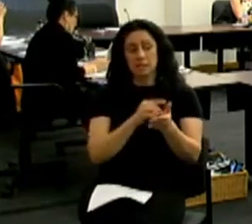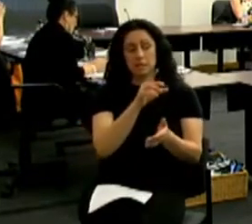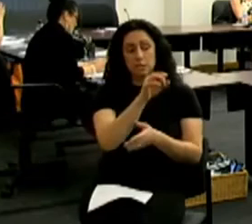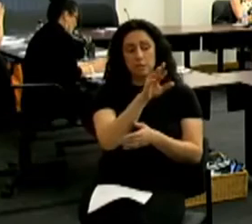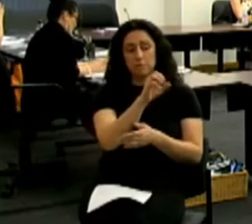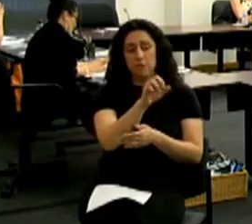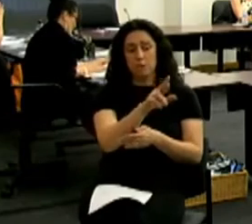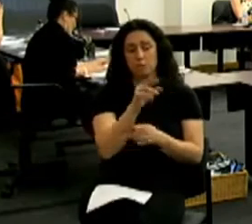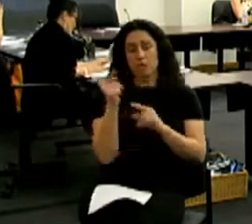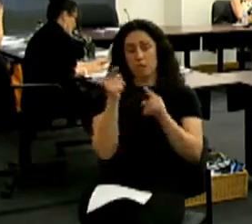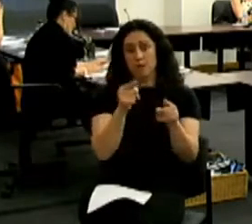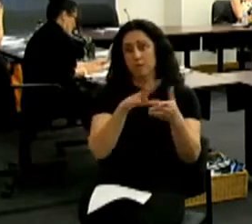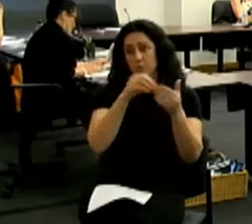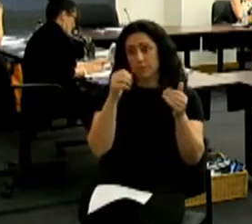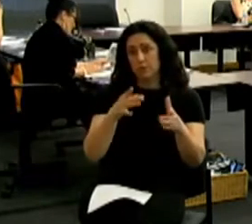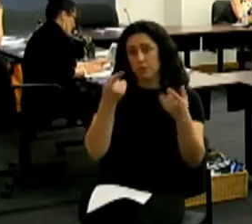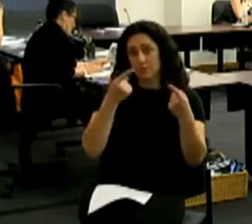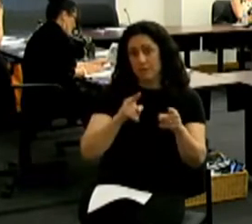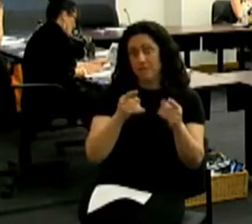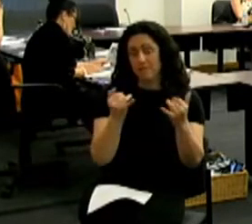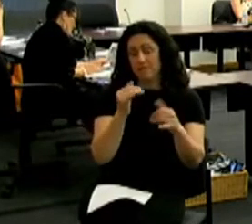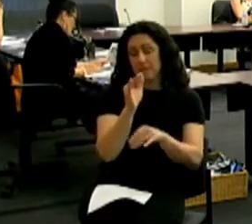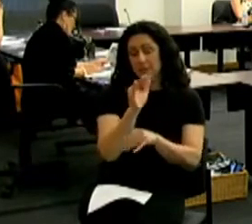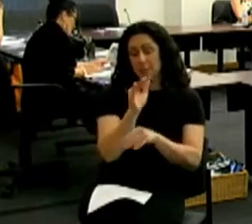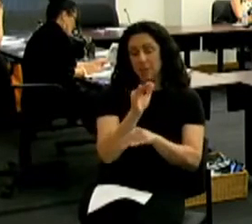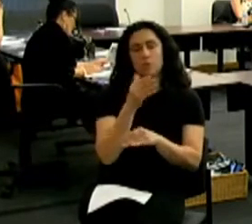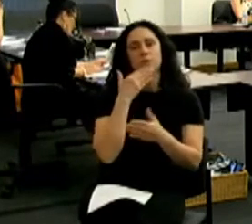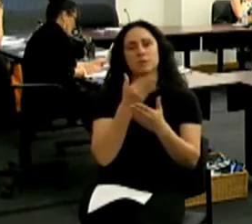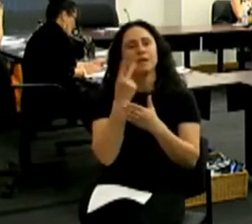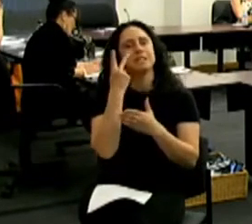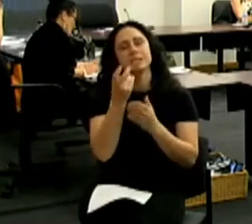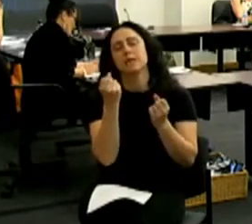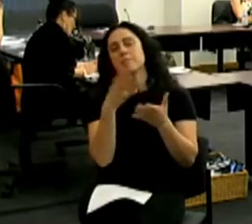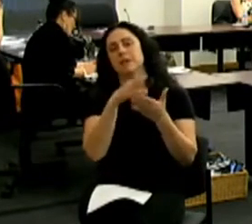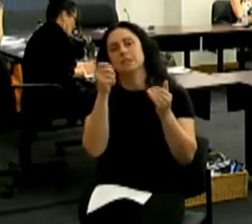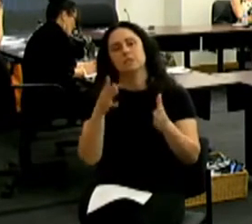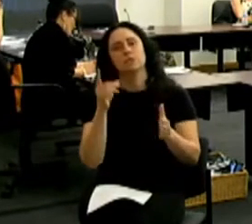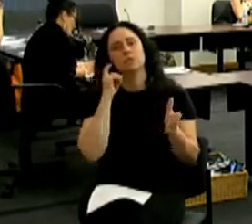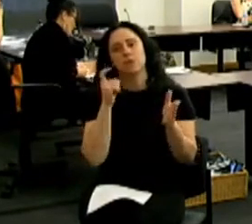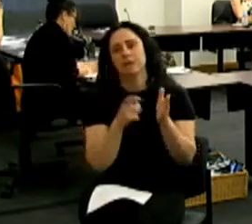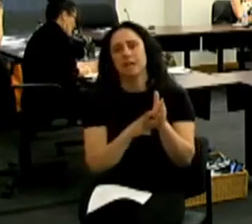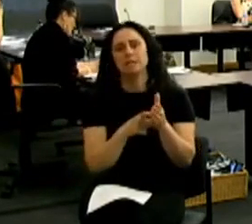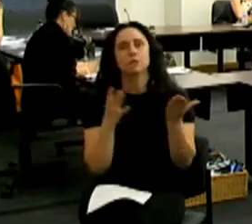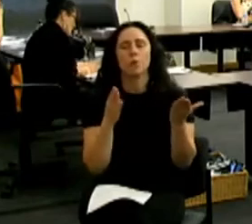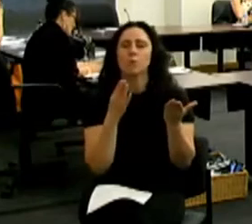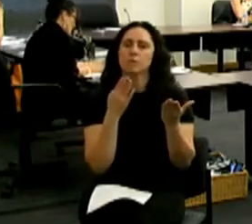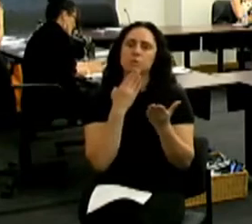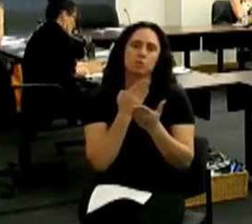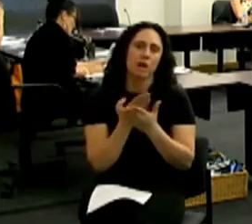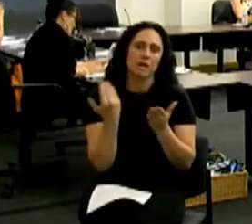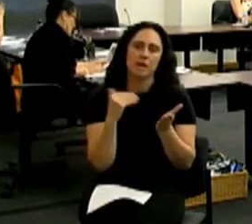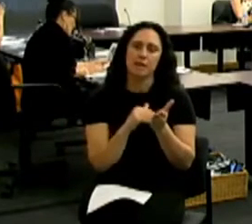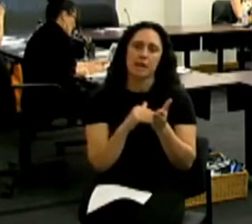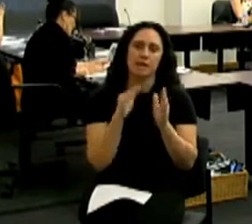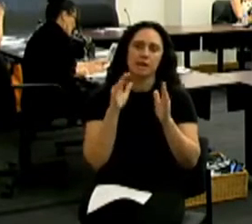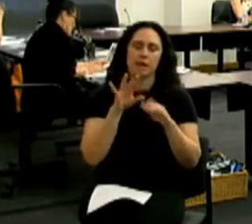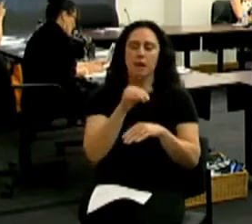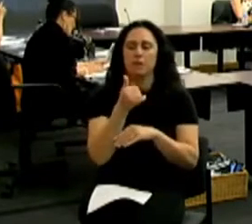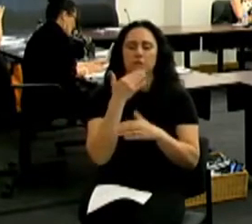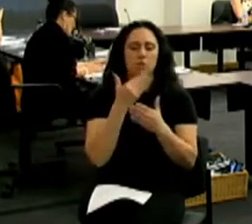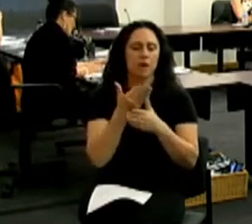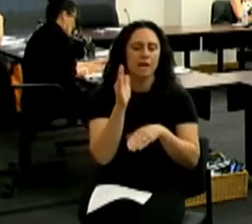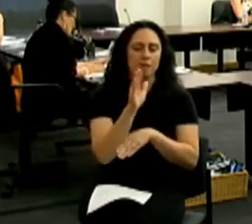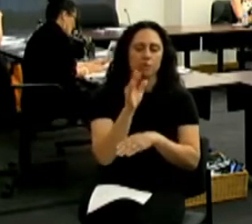did attend the student event this afternoon. It was great to see so many students recognized. So it was great. Again, another great